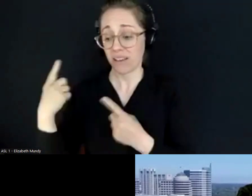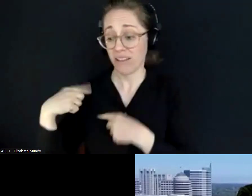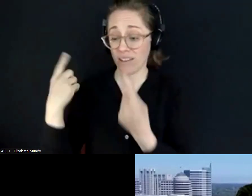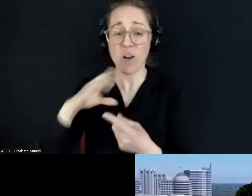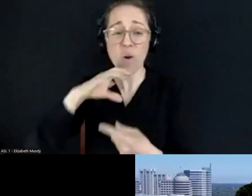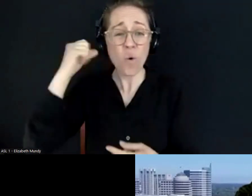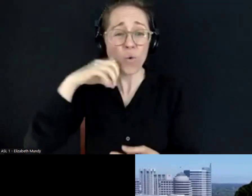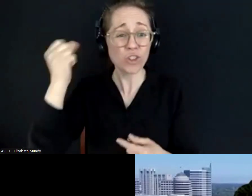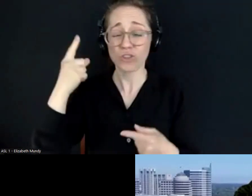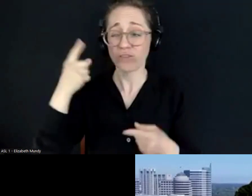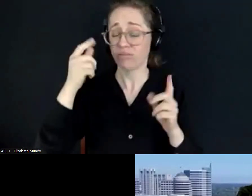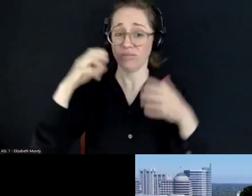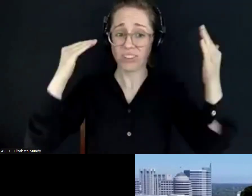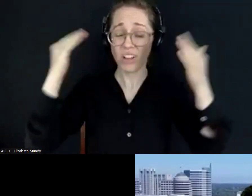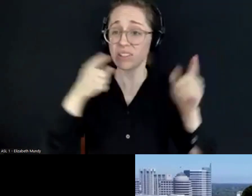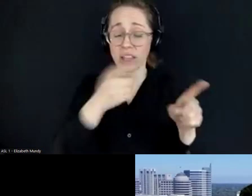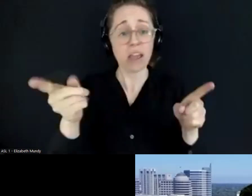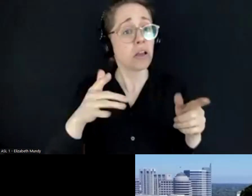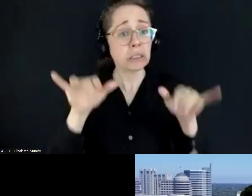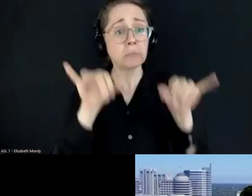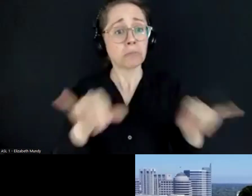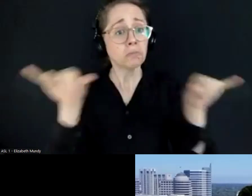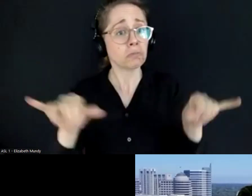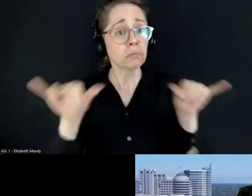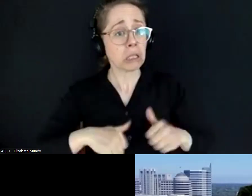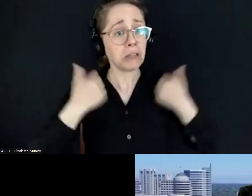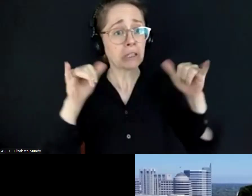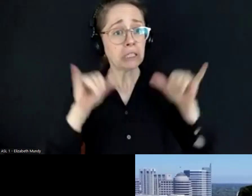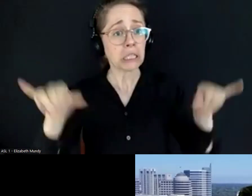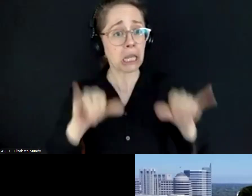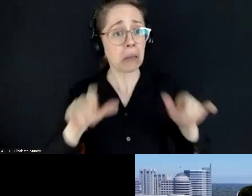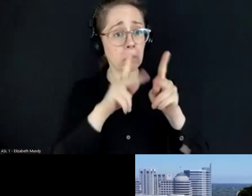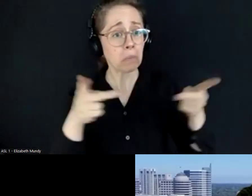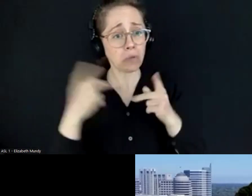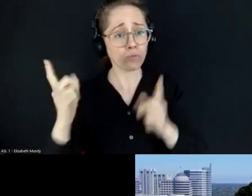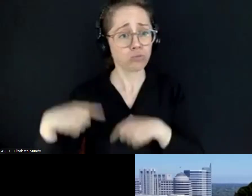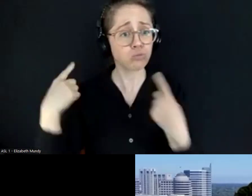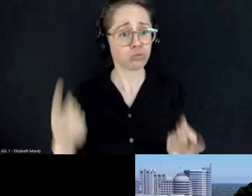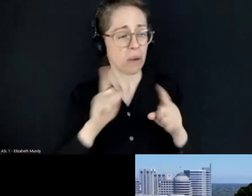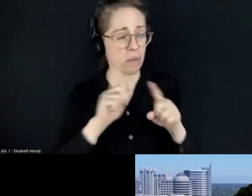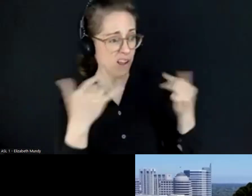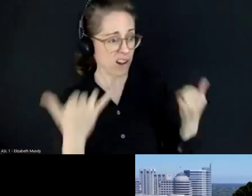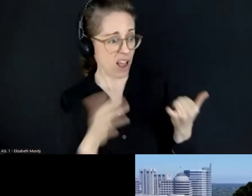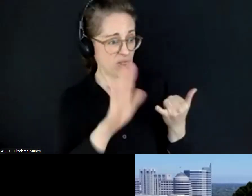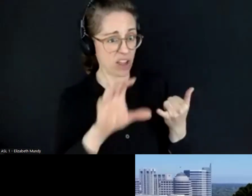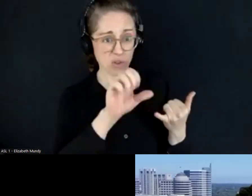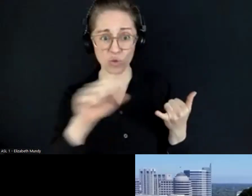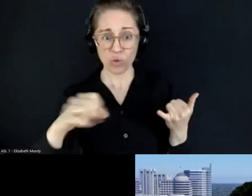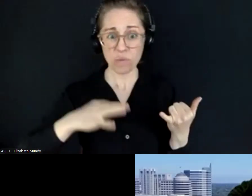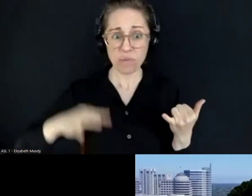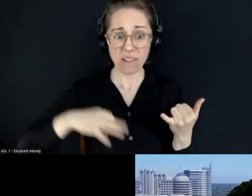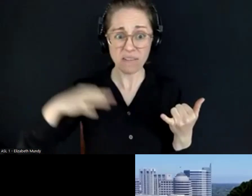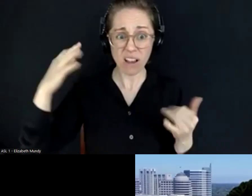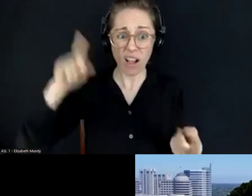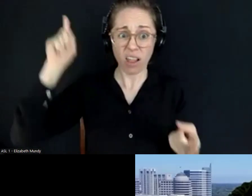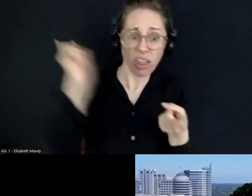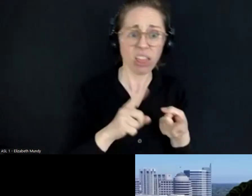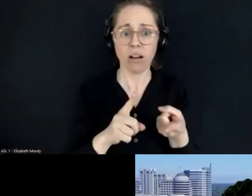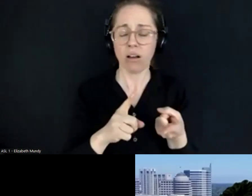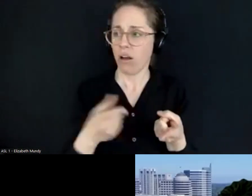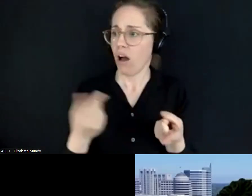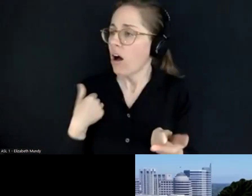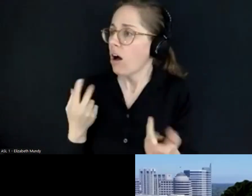communities for a really long time, and now their Social Security benefits no longer allow them to afford their